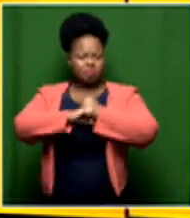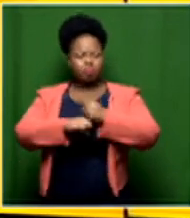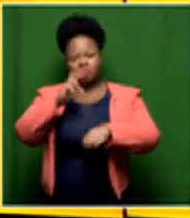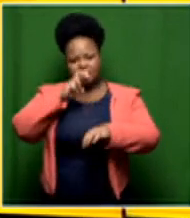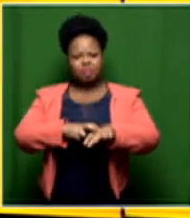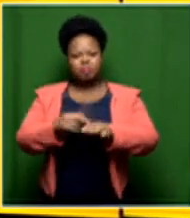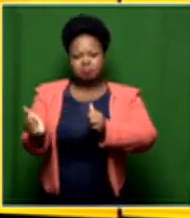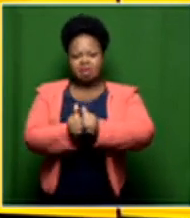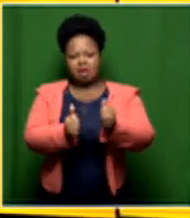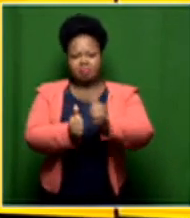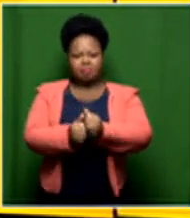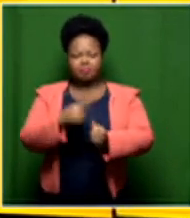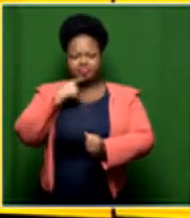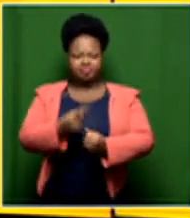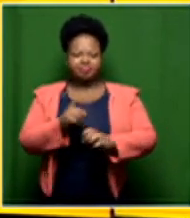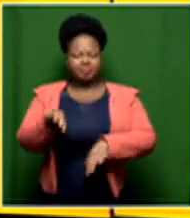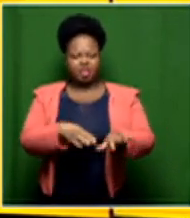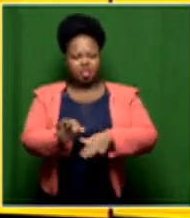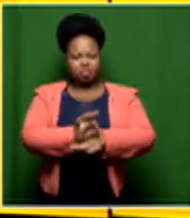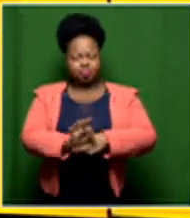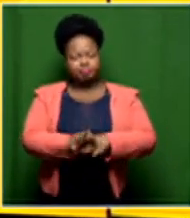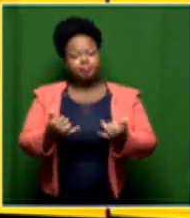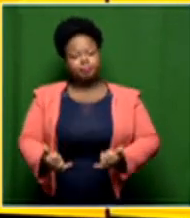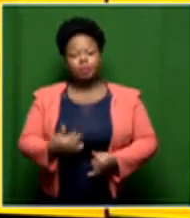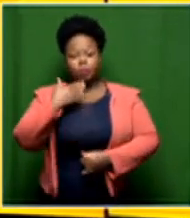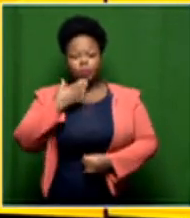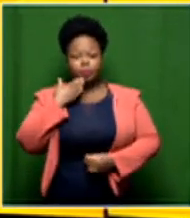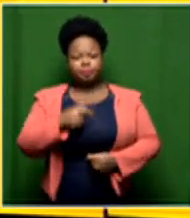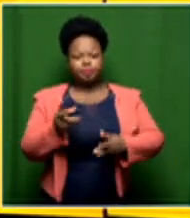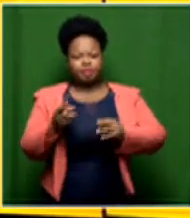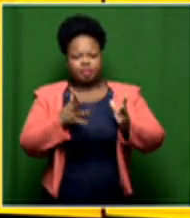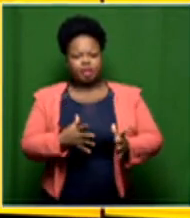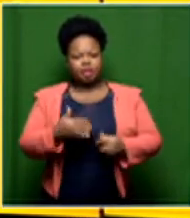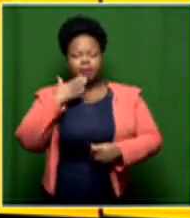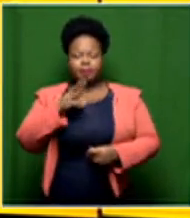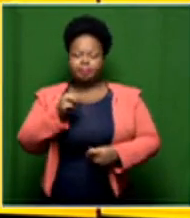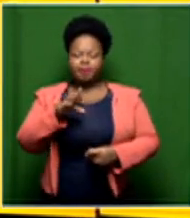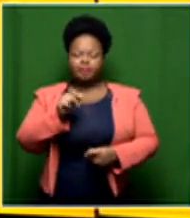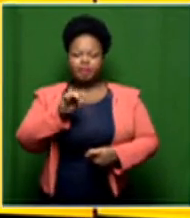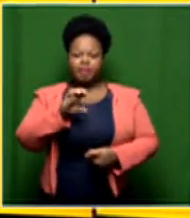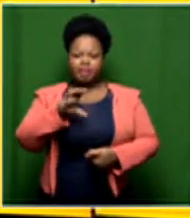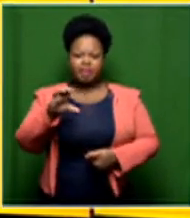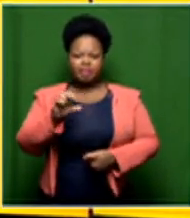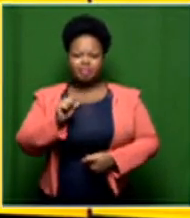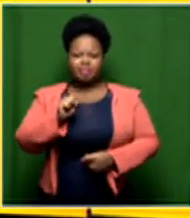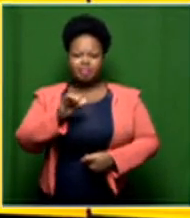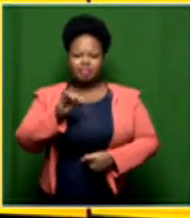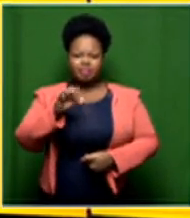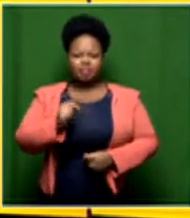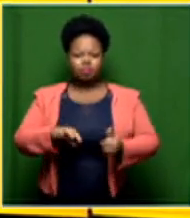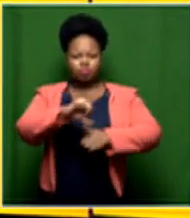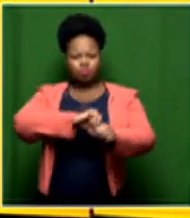for a coalition demanding a vaccine action plan. Joining us to discuss this, we've got the editor of the Maverick citizen and social